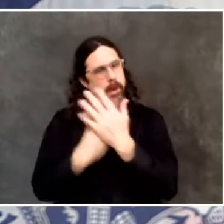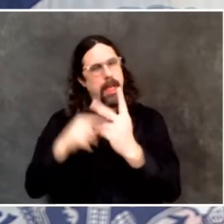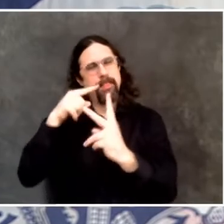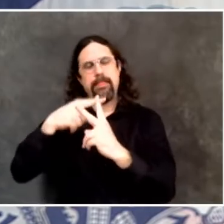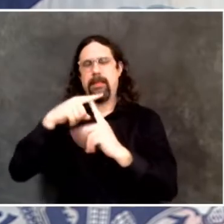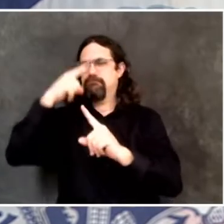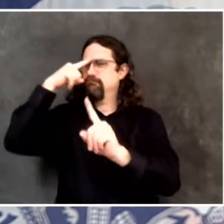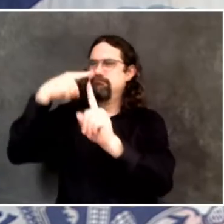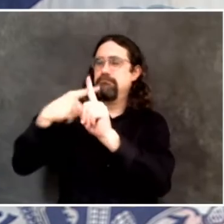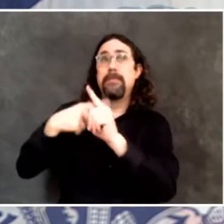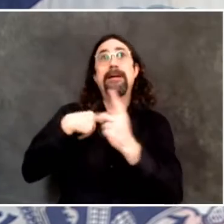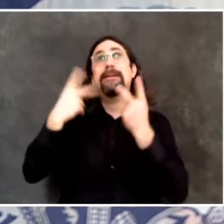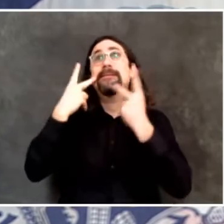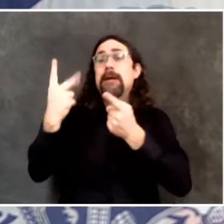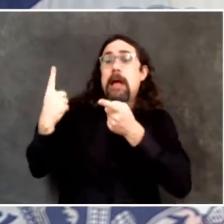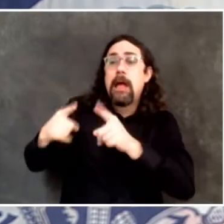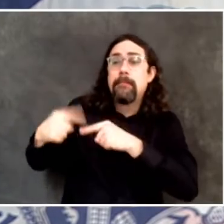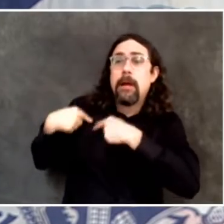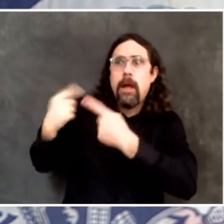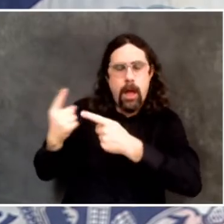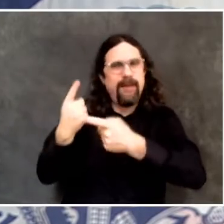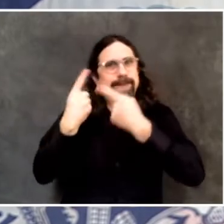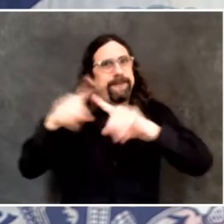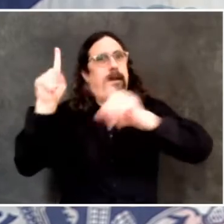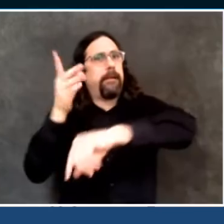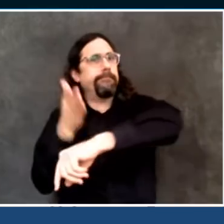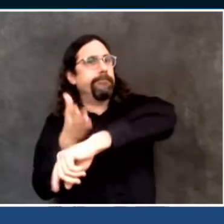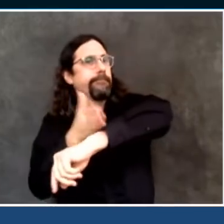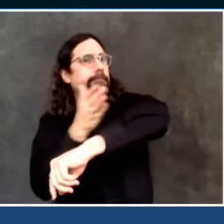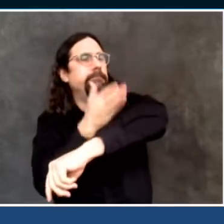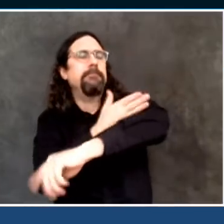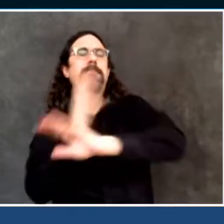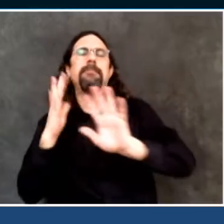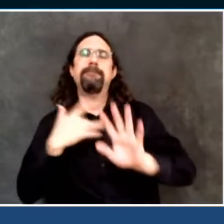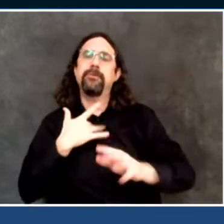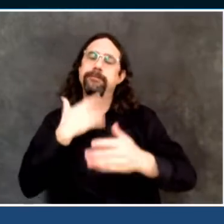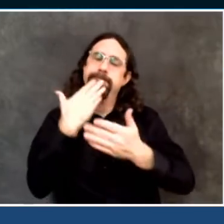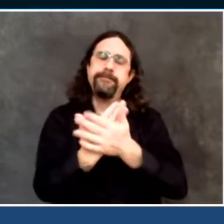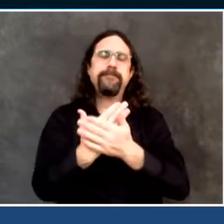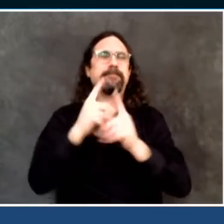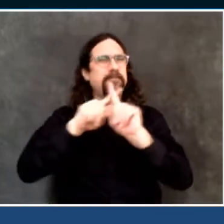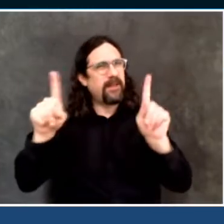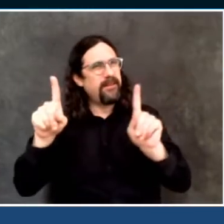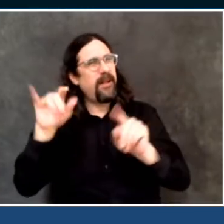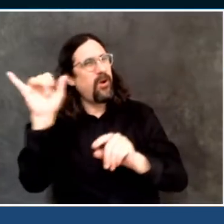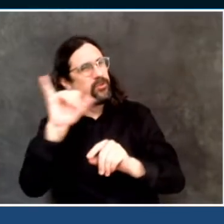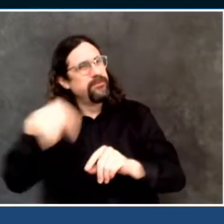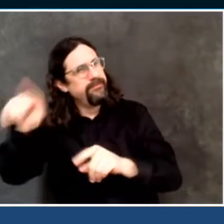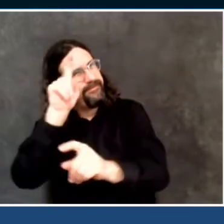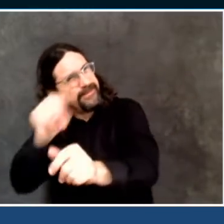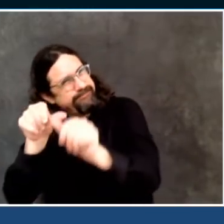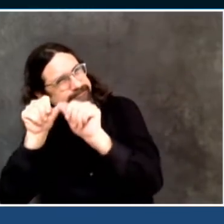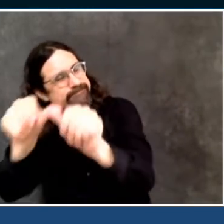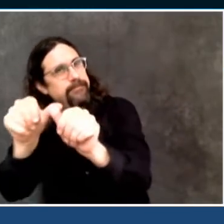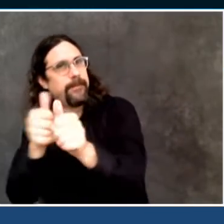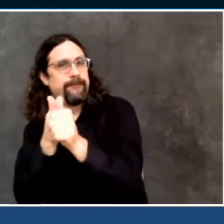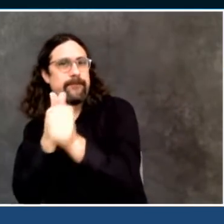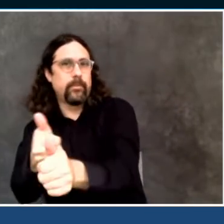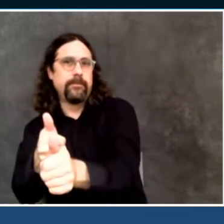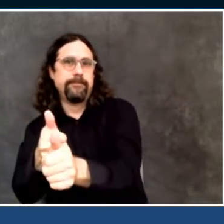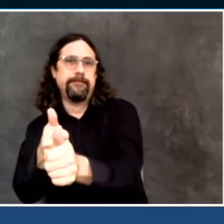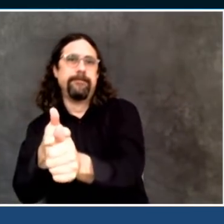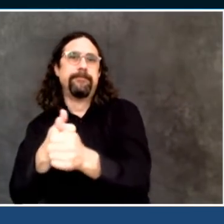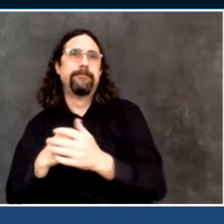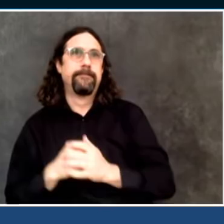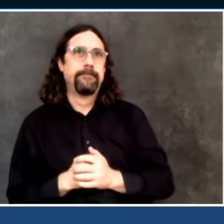Why are we telling you there's some progress? Well, this is about the facts. First of all, the ventilator use. We've talked so much